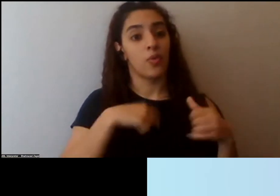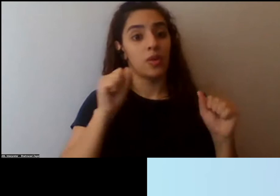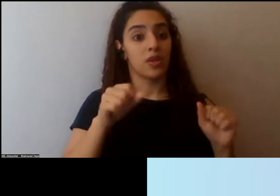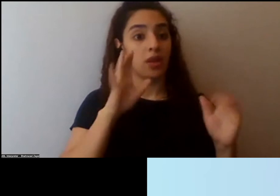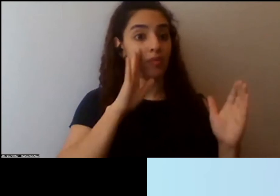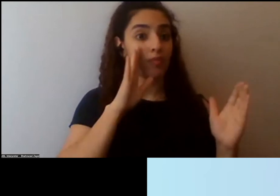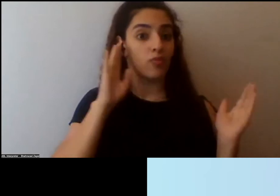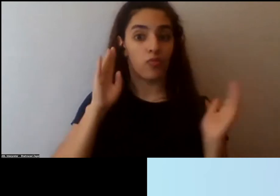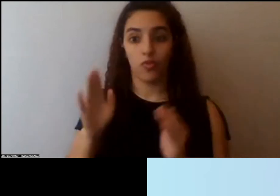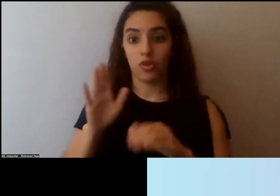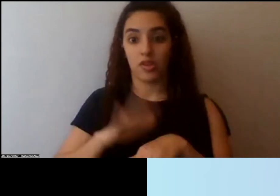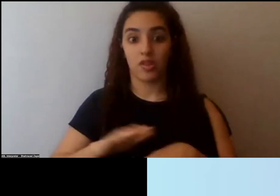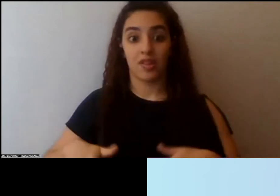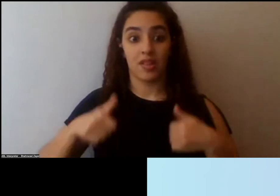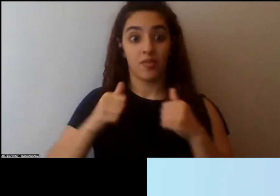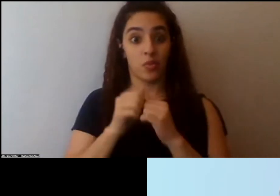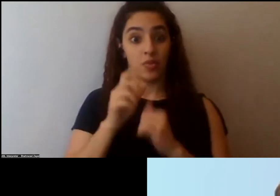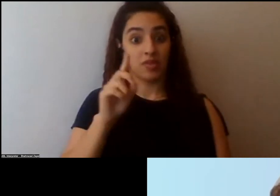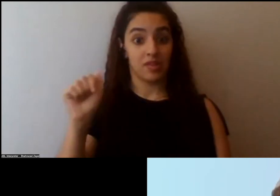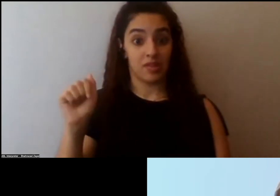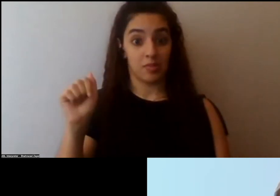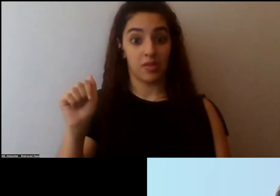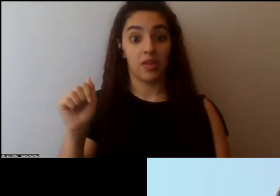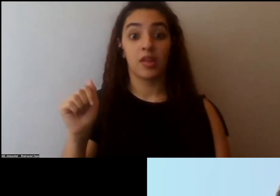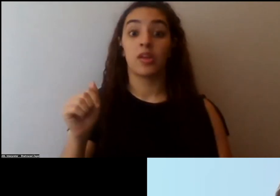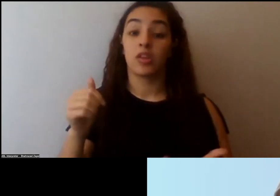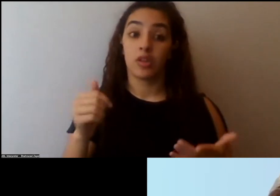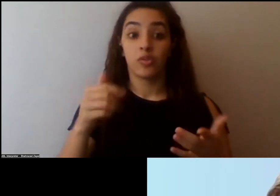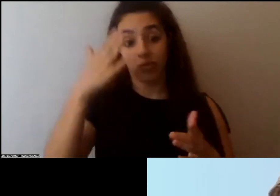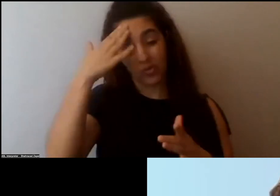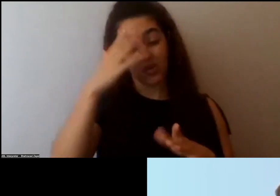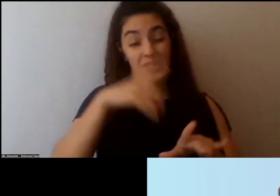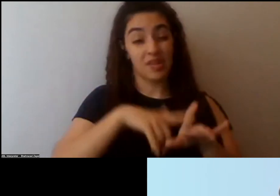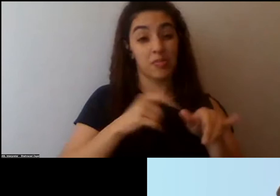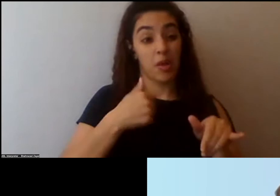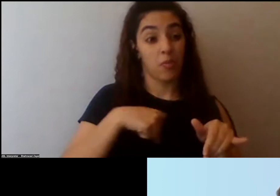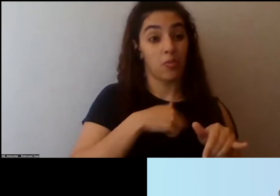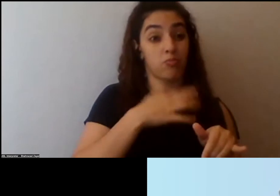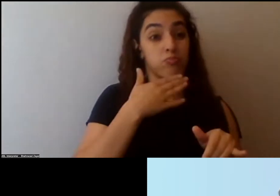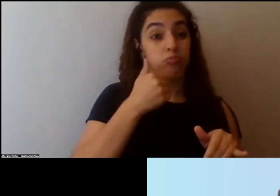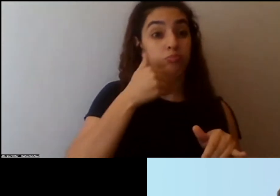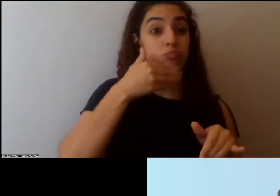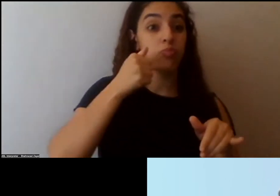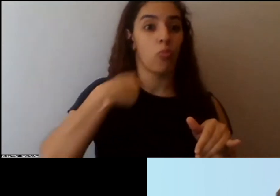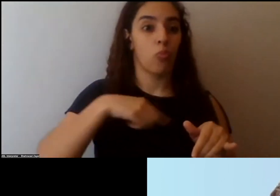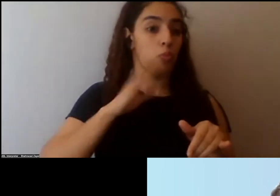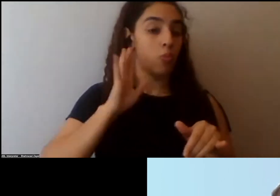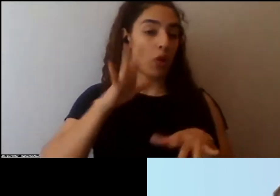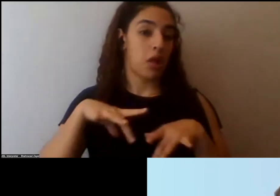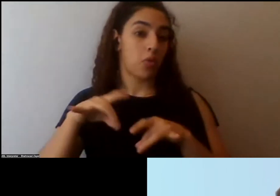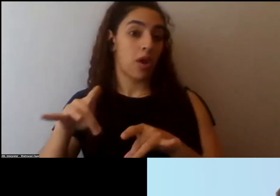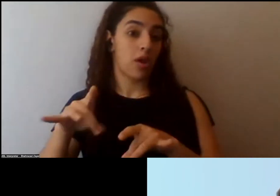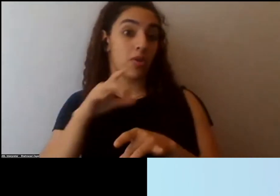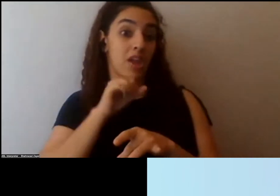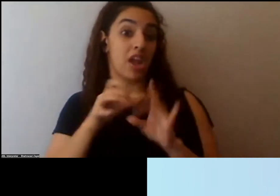disability. You know, as we age, we sometimes acquire age-related disabilities. And of course,